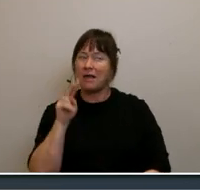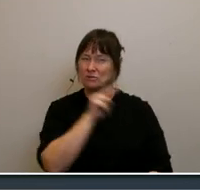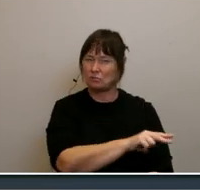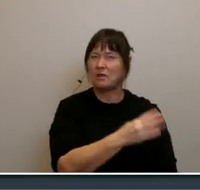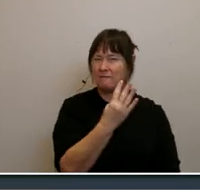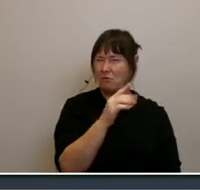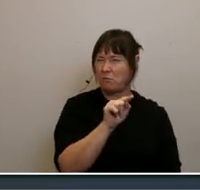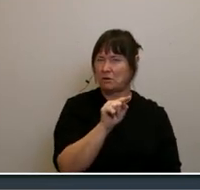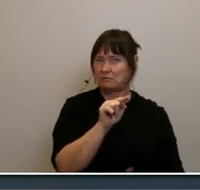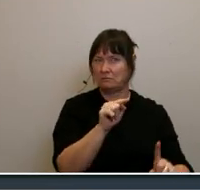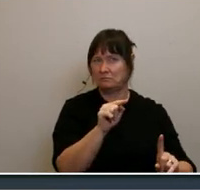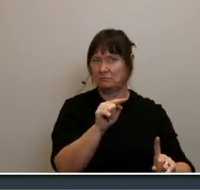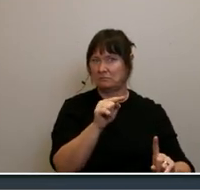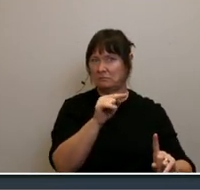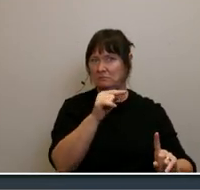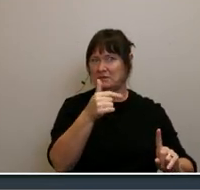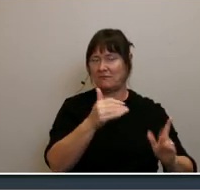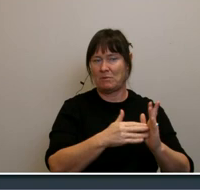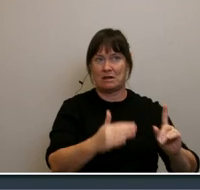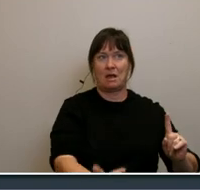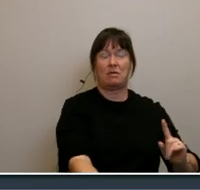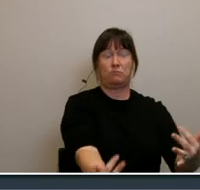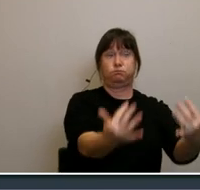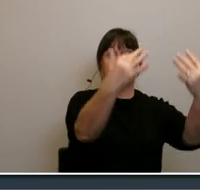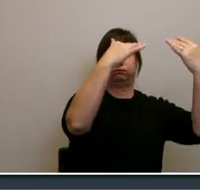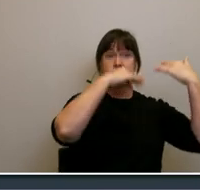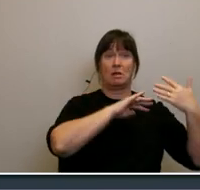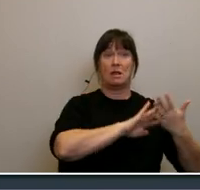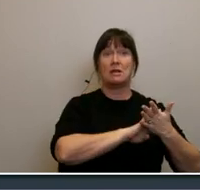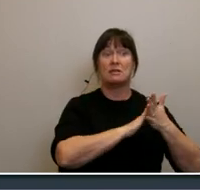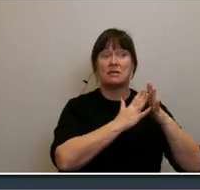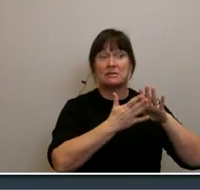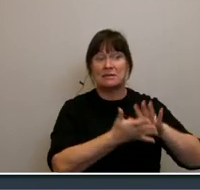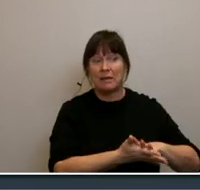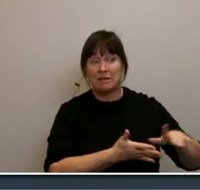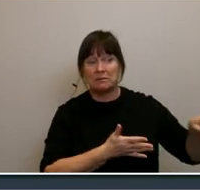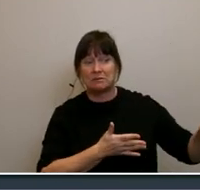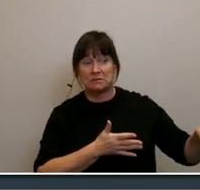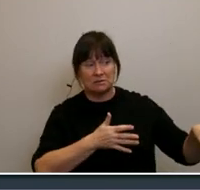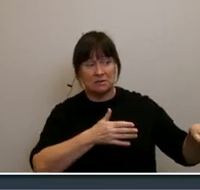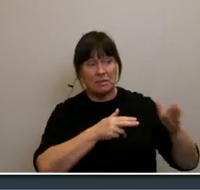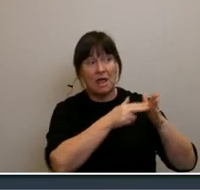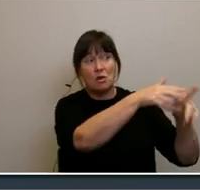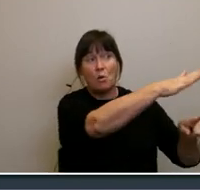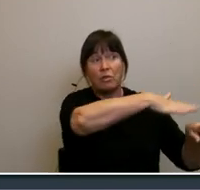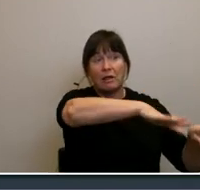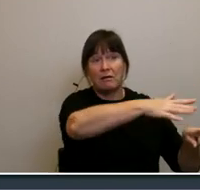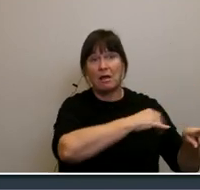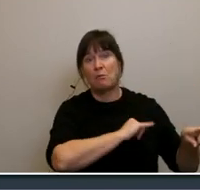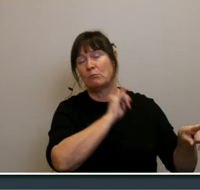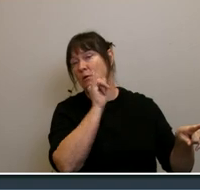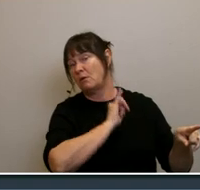that the damage in the north cell, the north littoral cell, is going to be